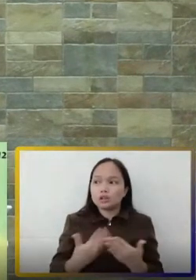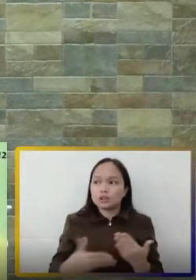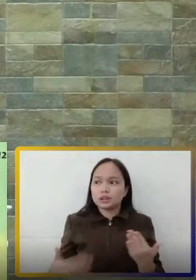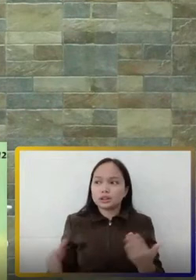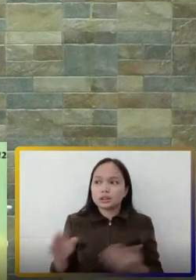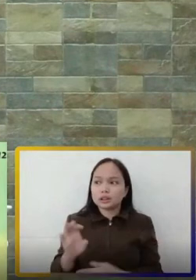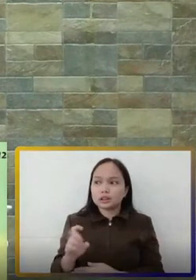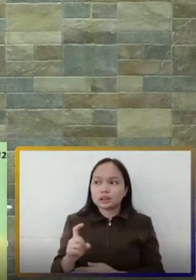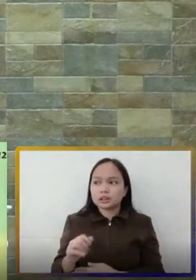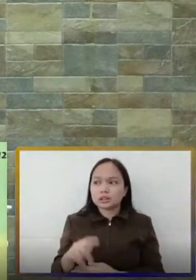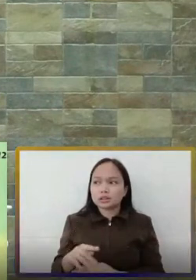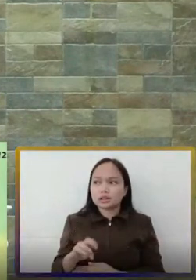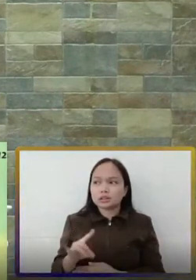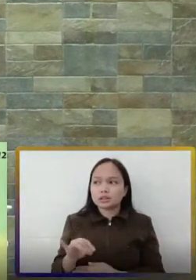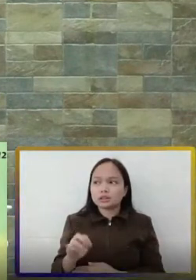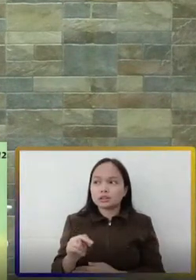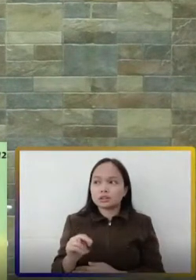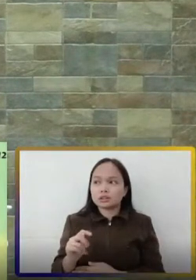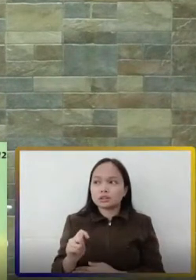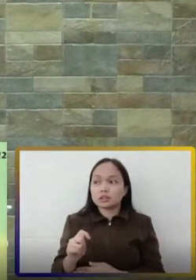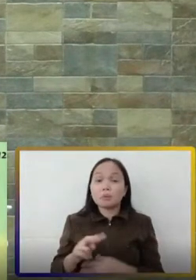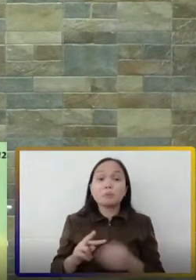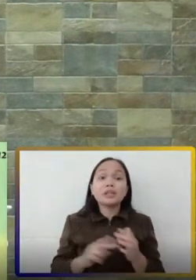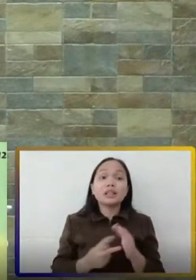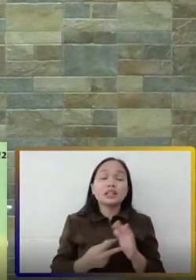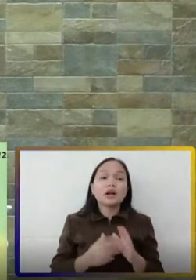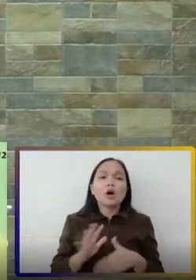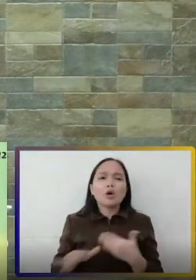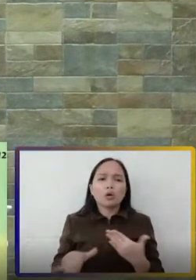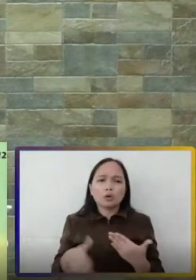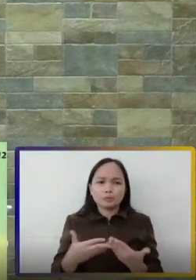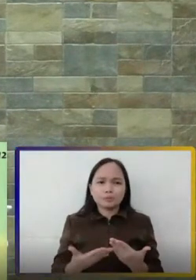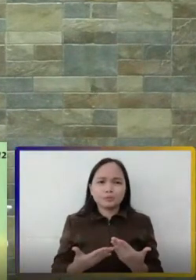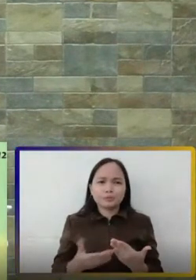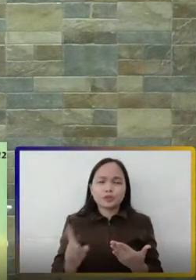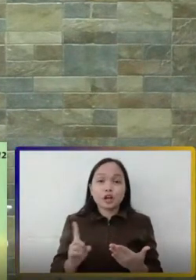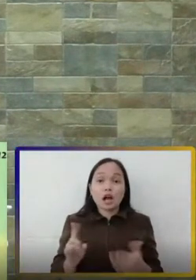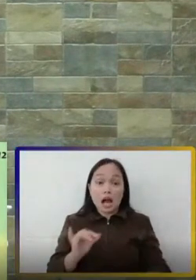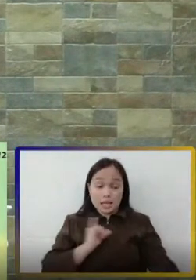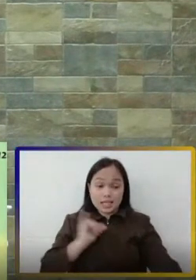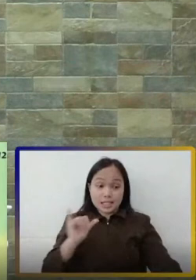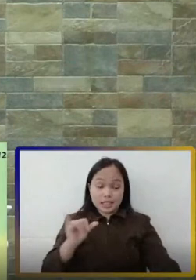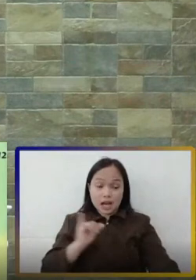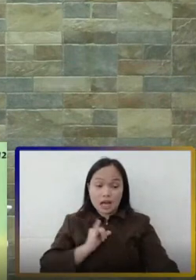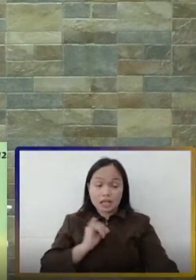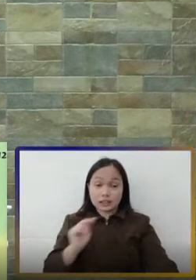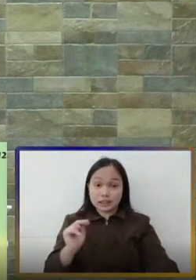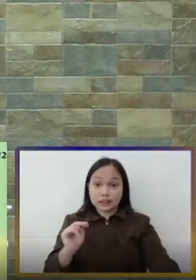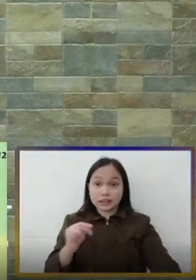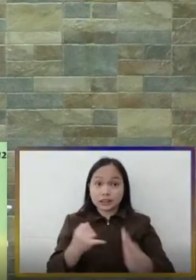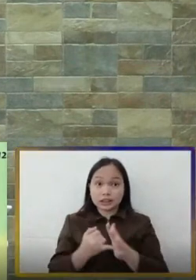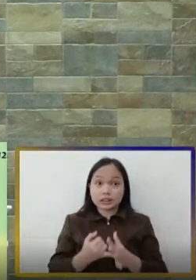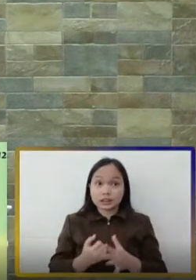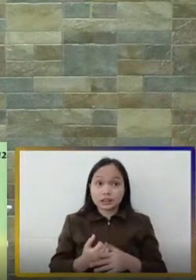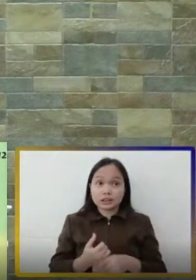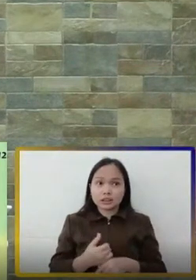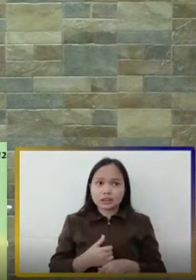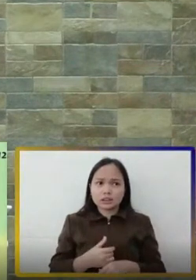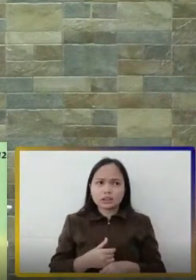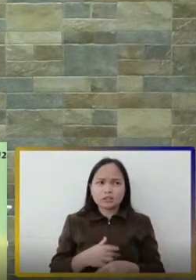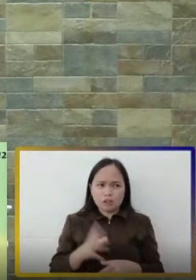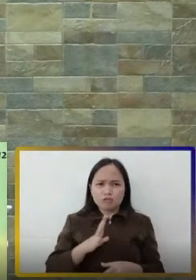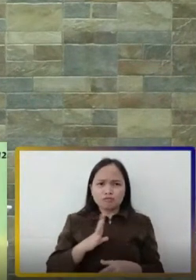Expedient. Yeah. In other words, kapatid, I need it and it's